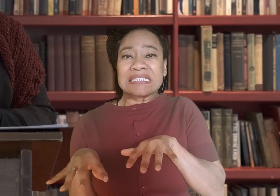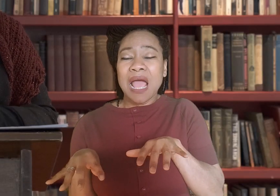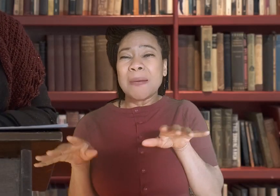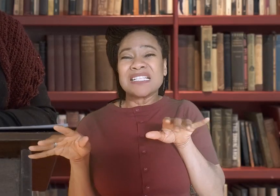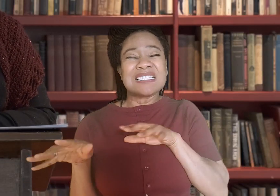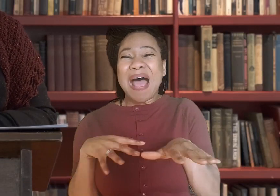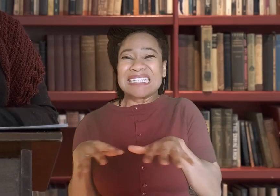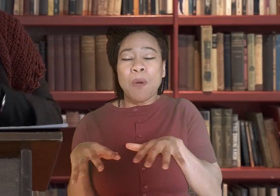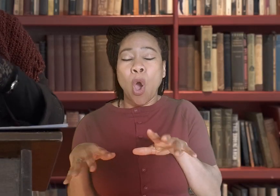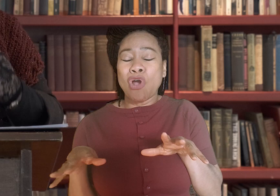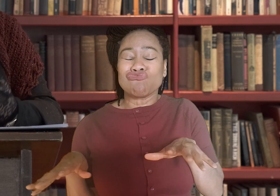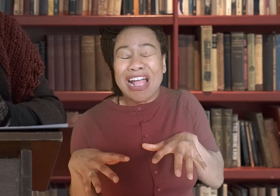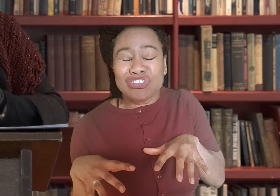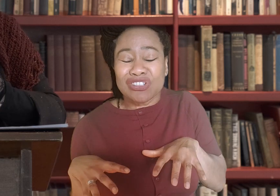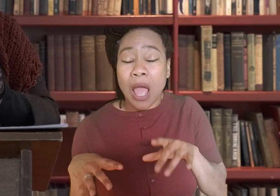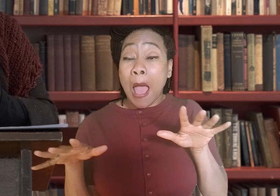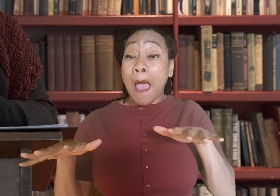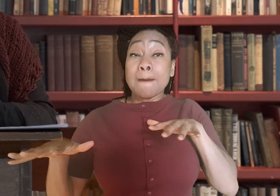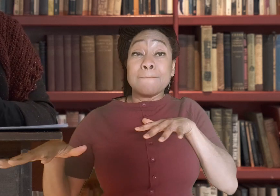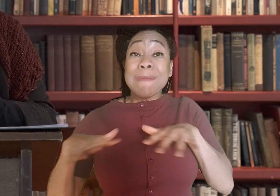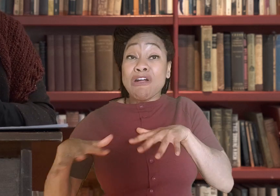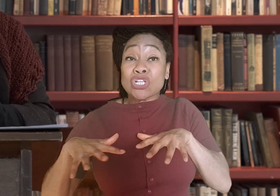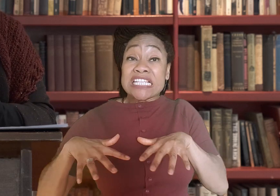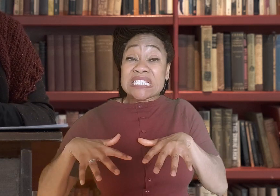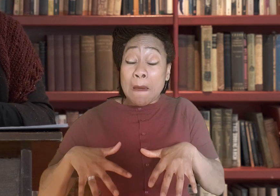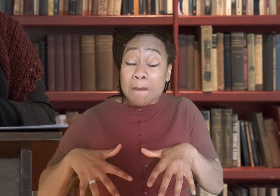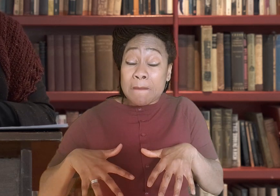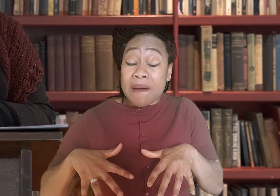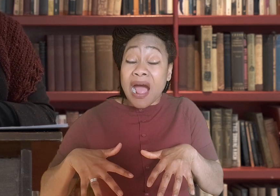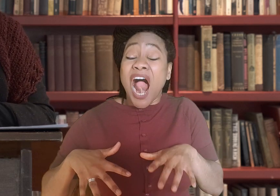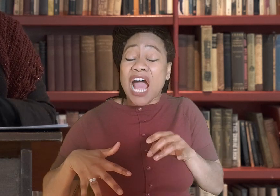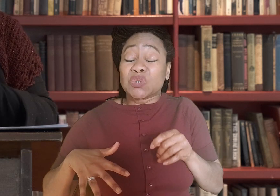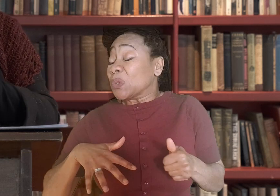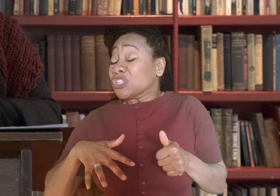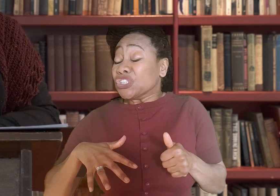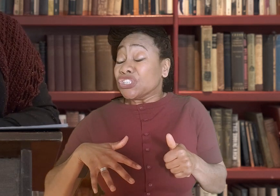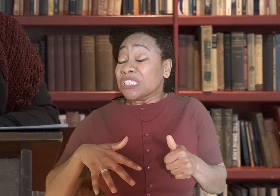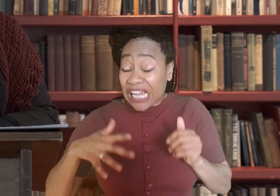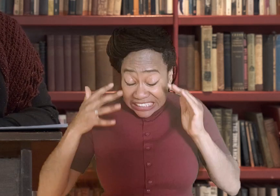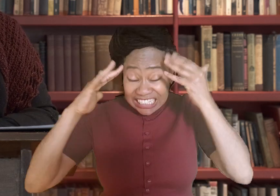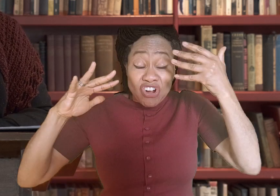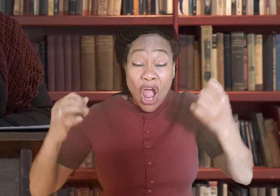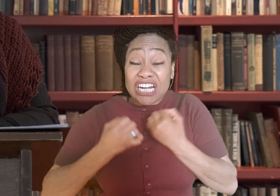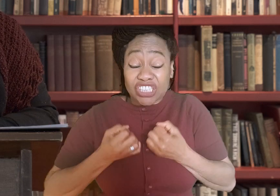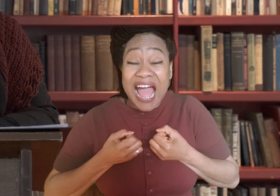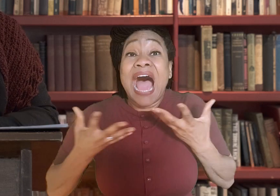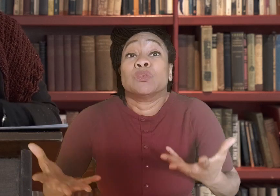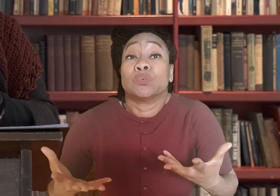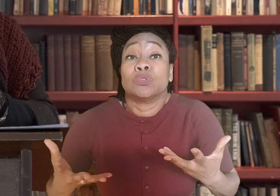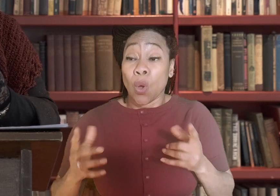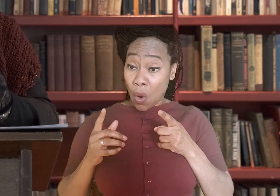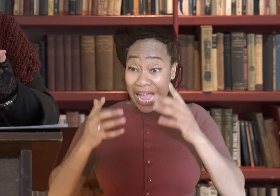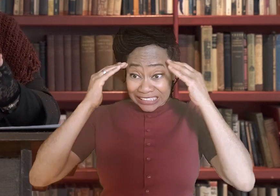or contraction. The paroxysm acted as a switch to release the hysterical energy. So, in order to treat a